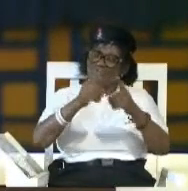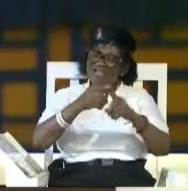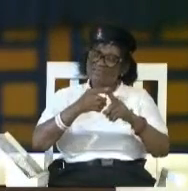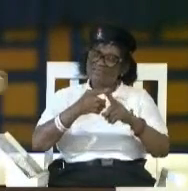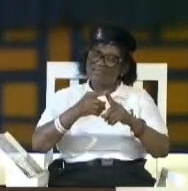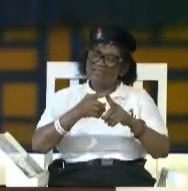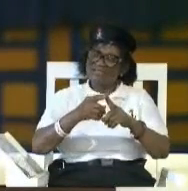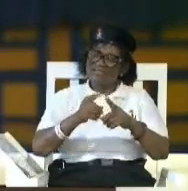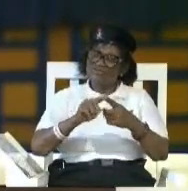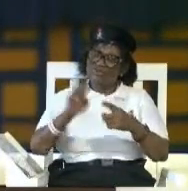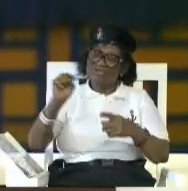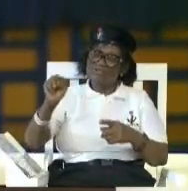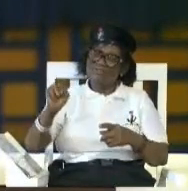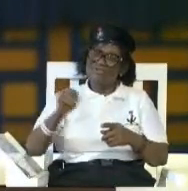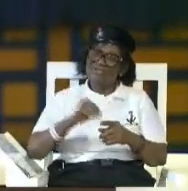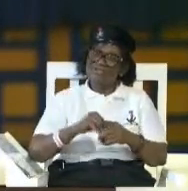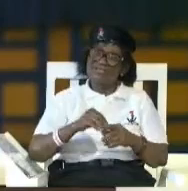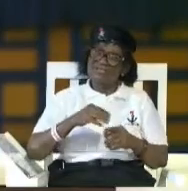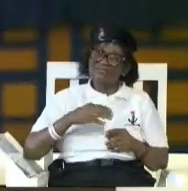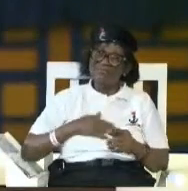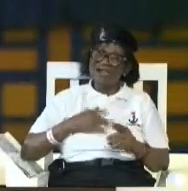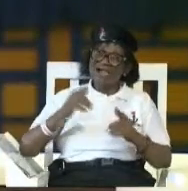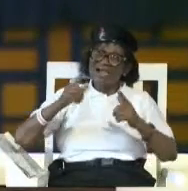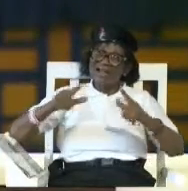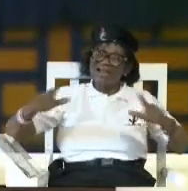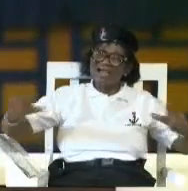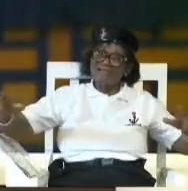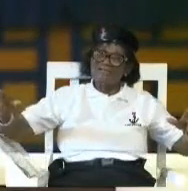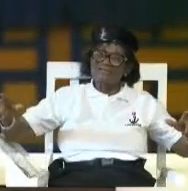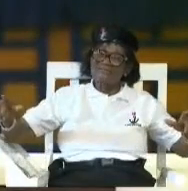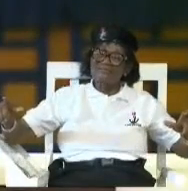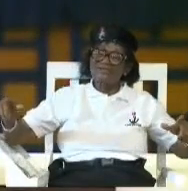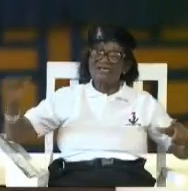In my language, they call her Ayo,